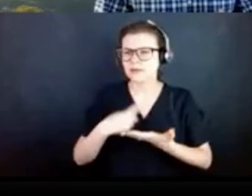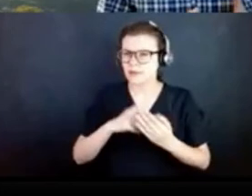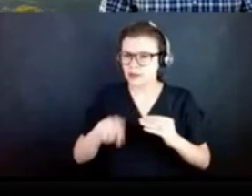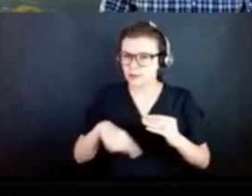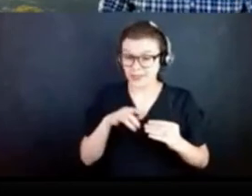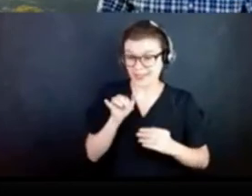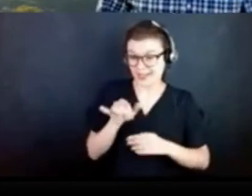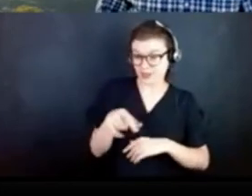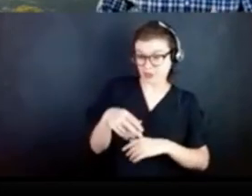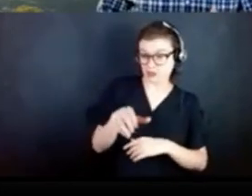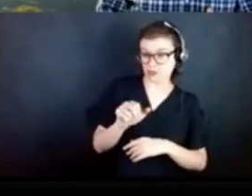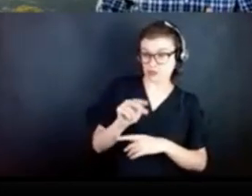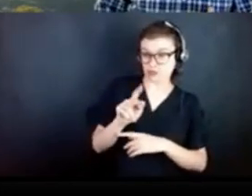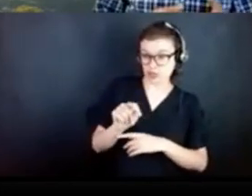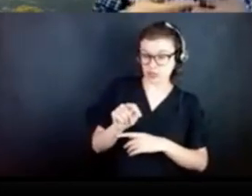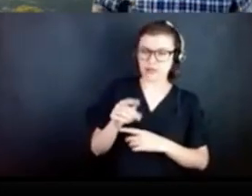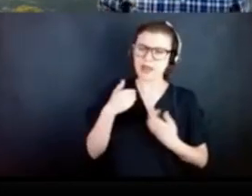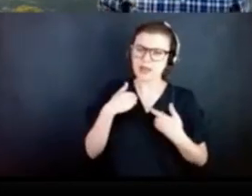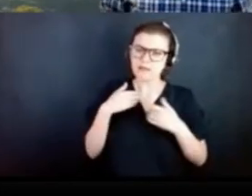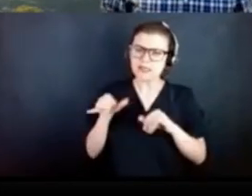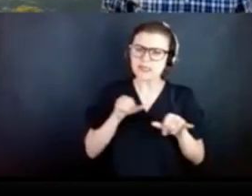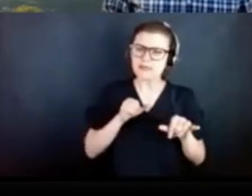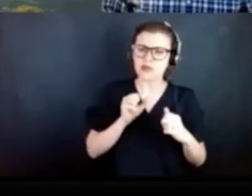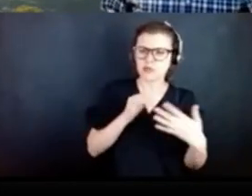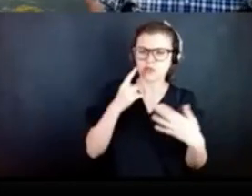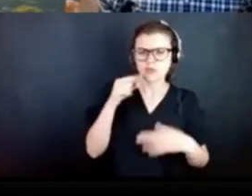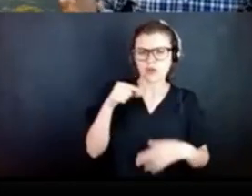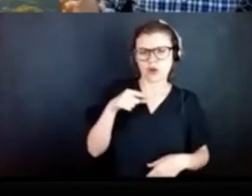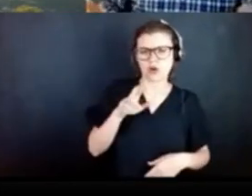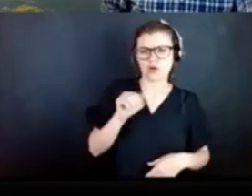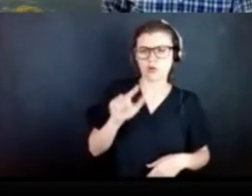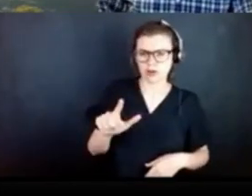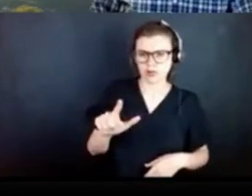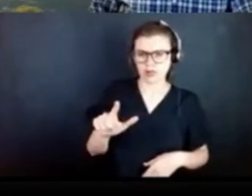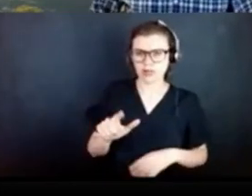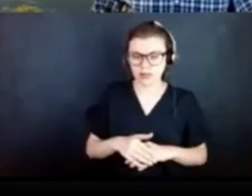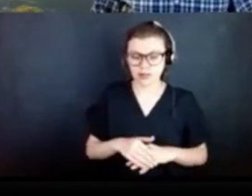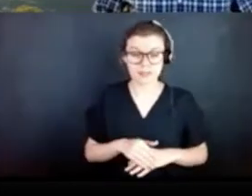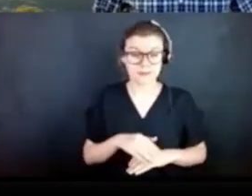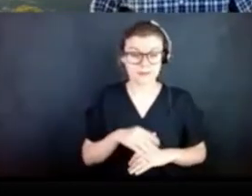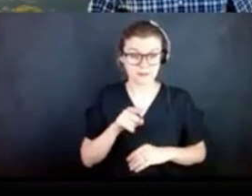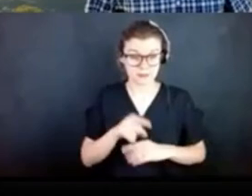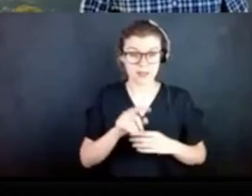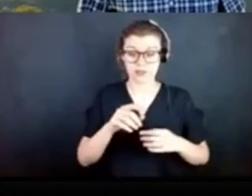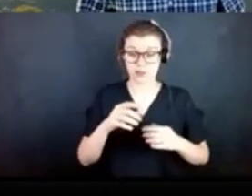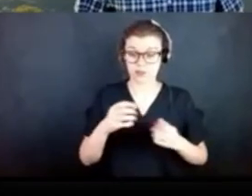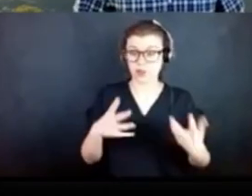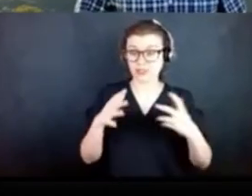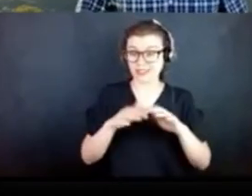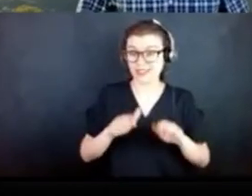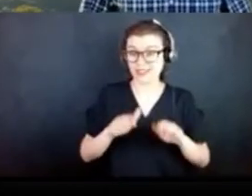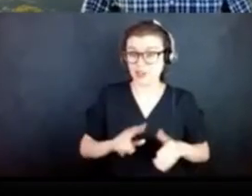impulse is shared by qualitative researchers. And so in multi-level analyses, we examine the dependencies at multiple levels.